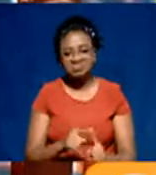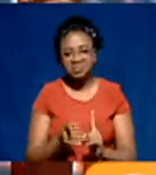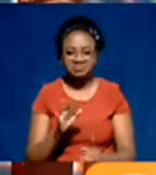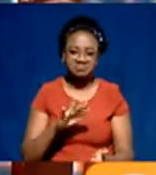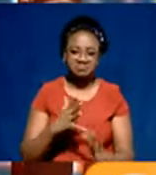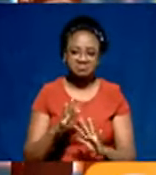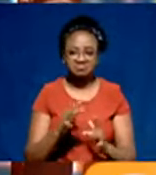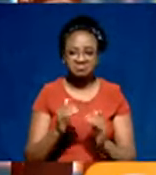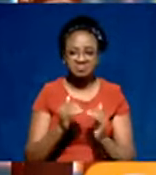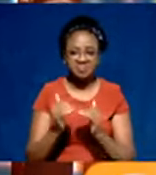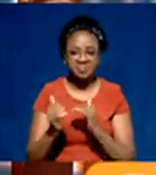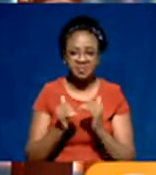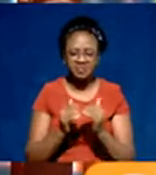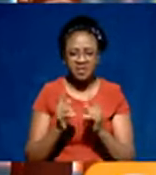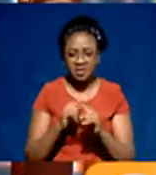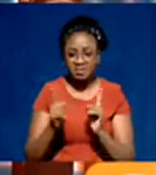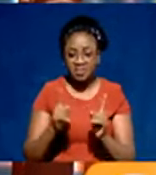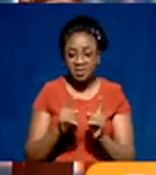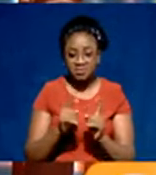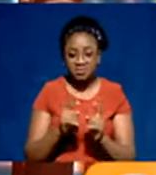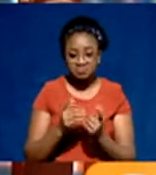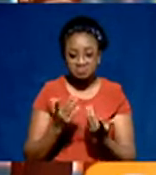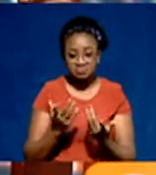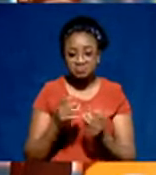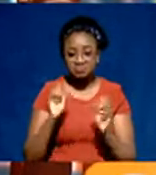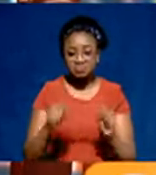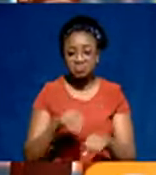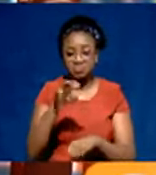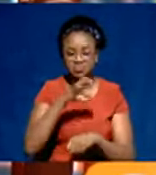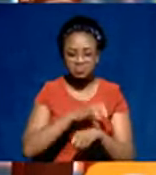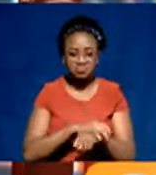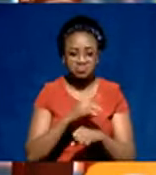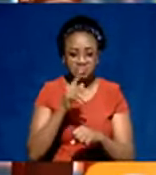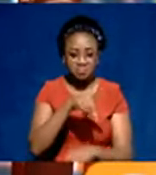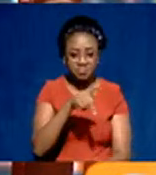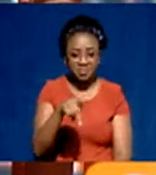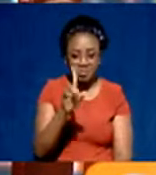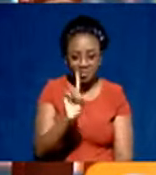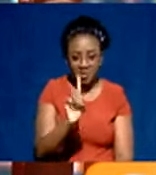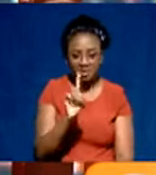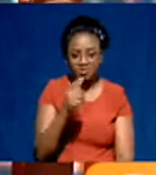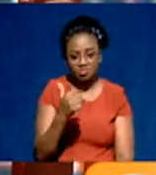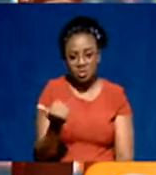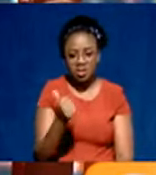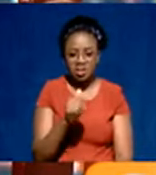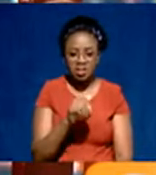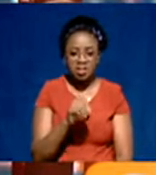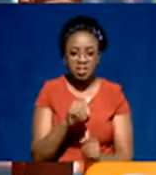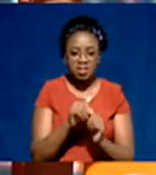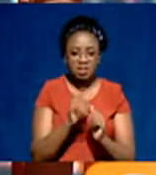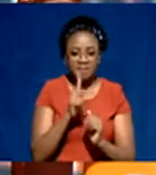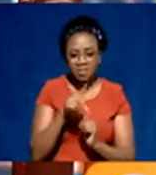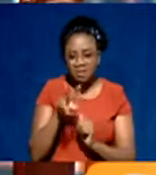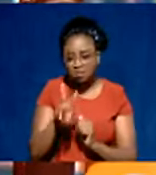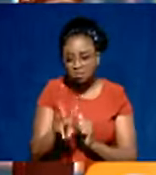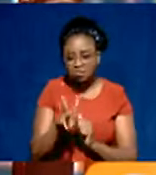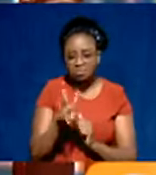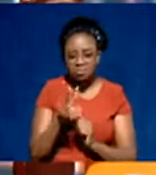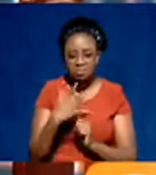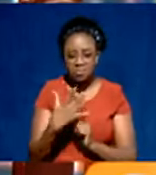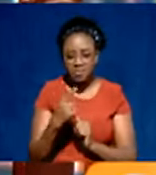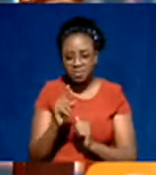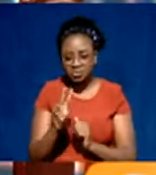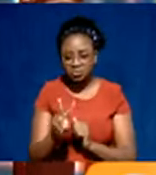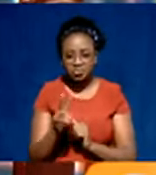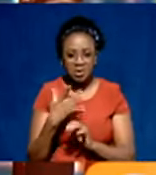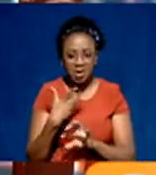me, you can get one paper, but maybe paper one, it's okay. Paper two, you find it's kind of challenging. But because